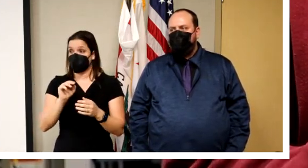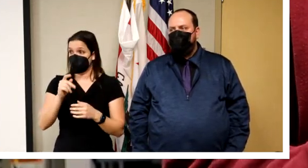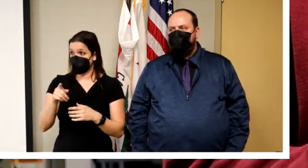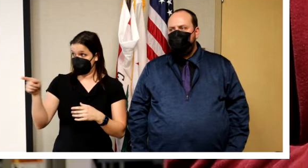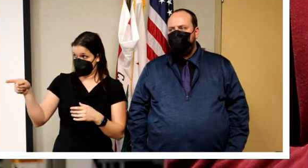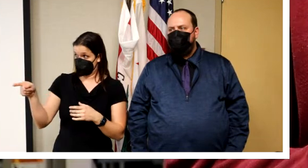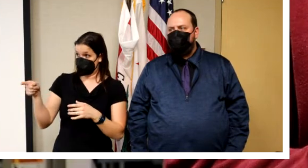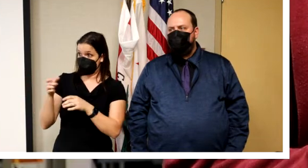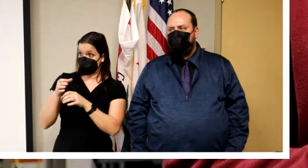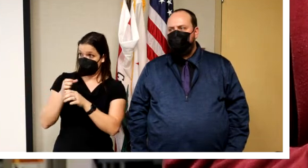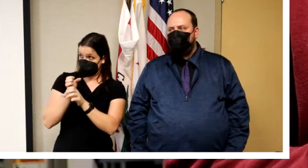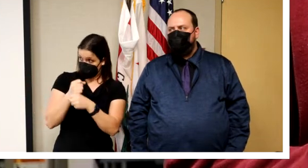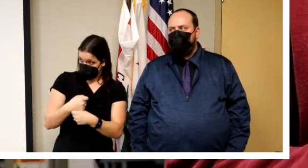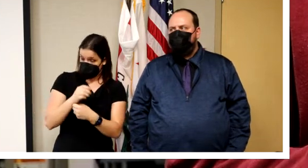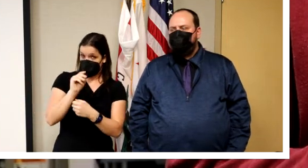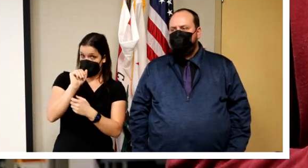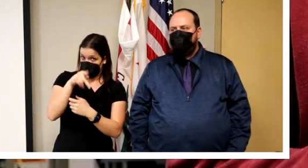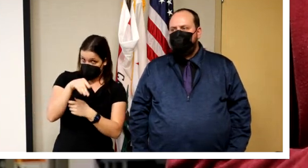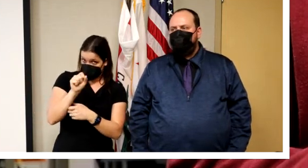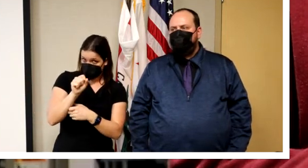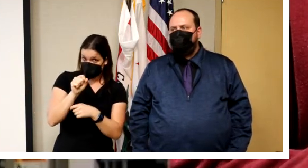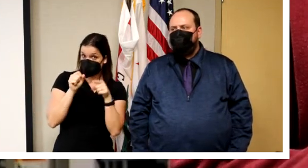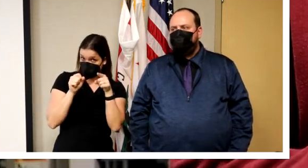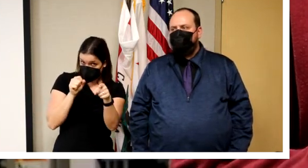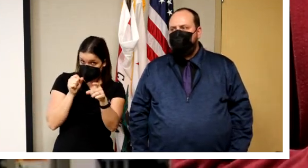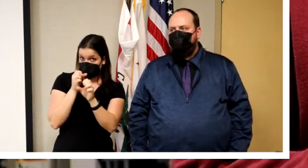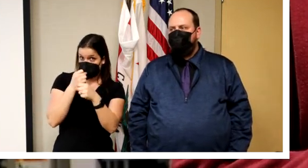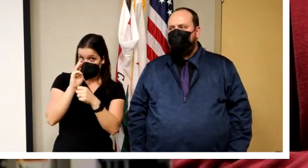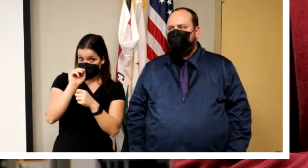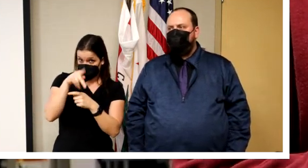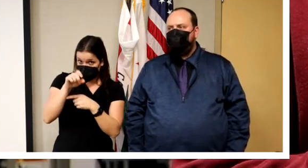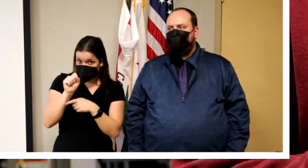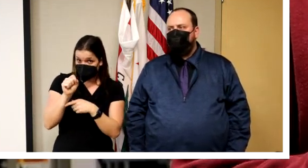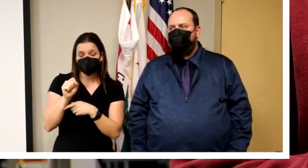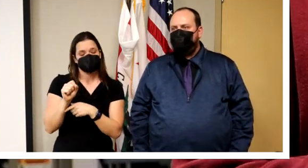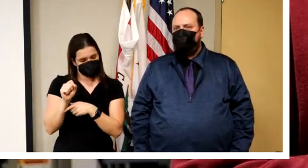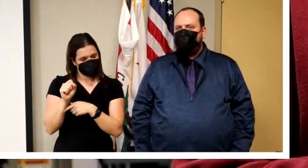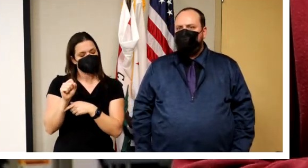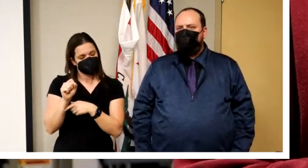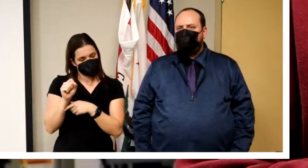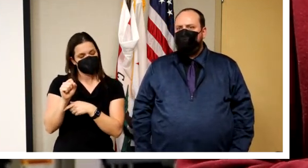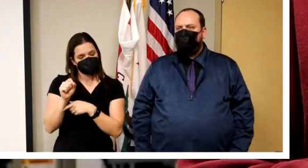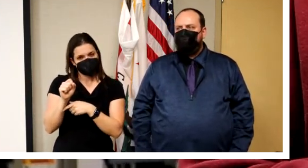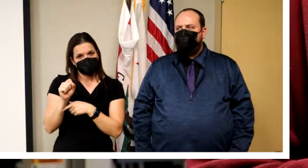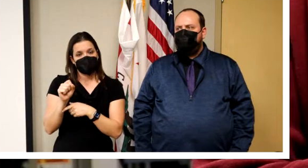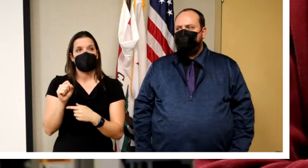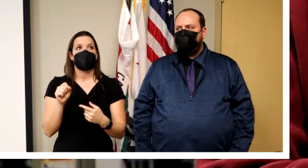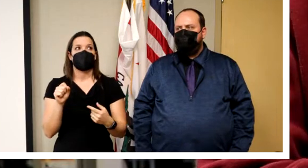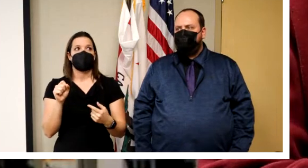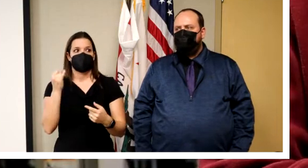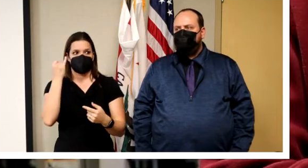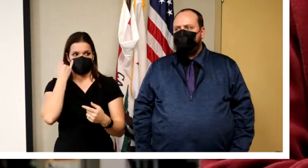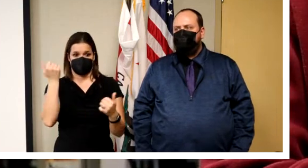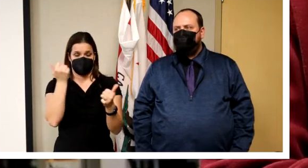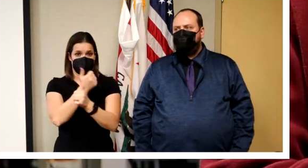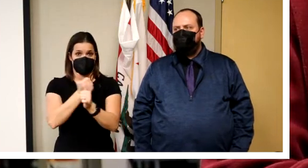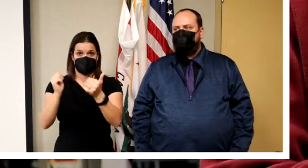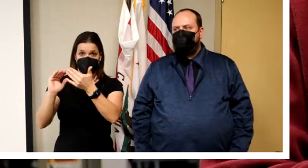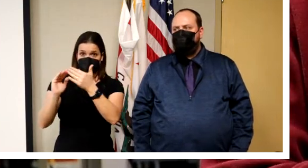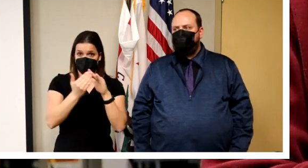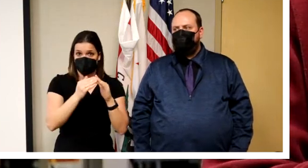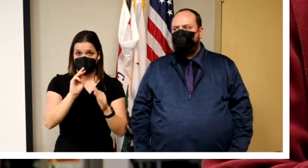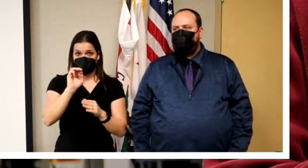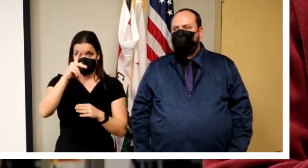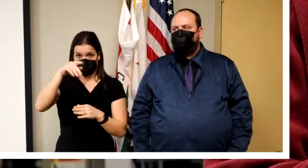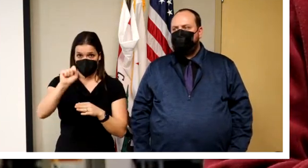be generating maps. You will be generating maps. Mm-hmm. And then if there are any community